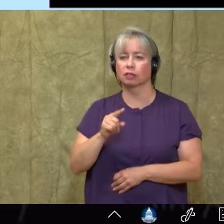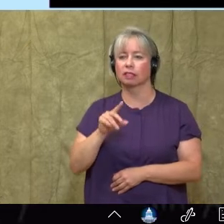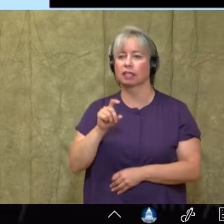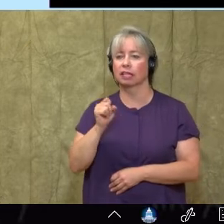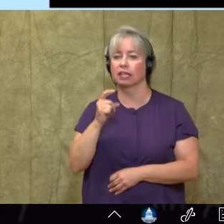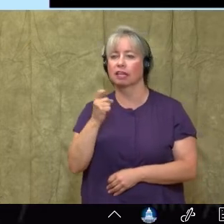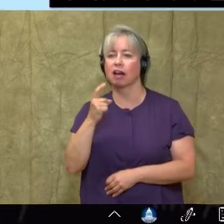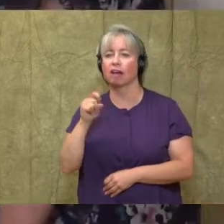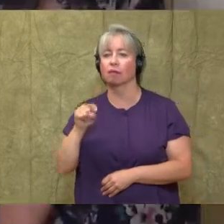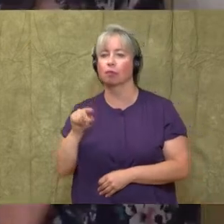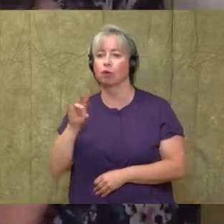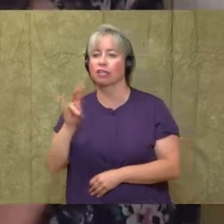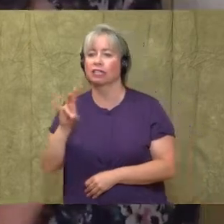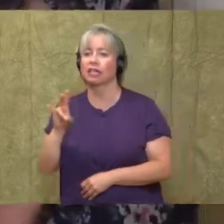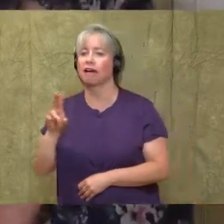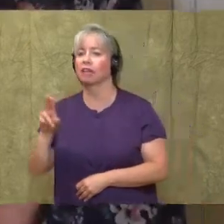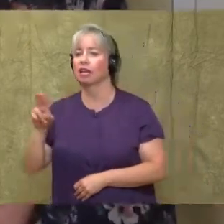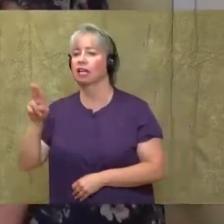units.